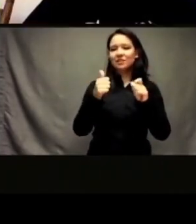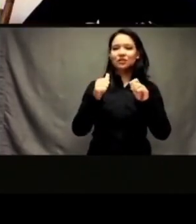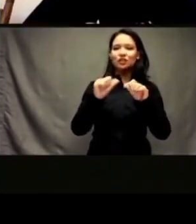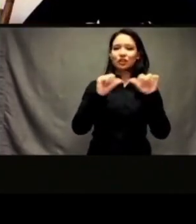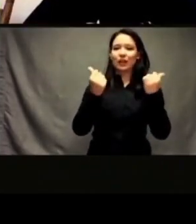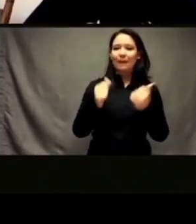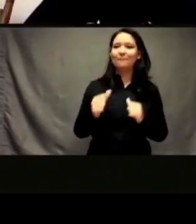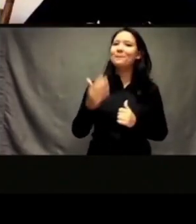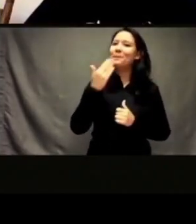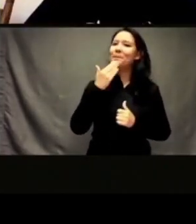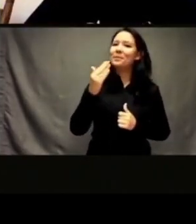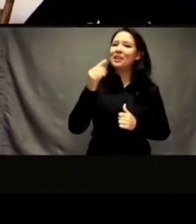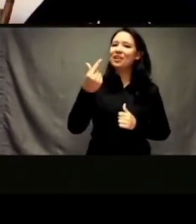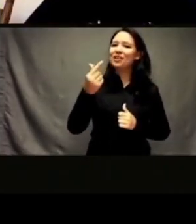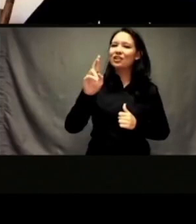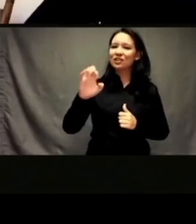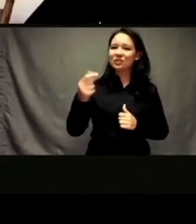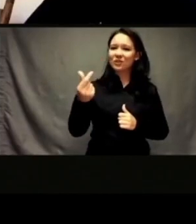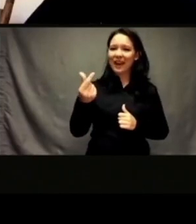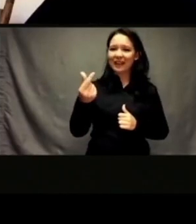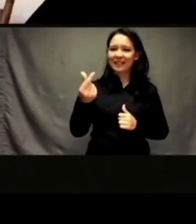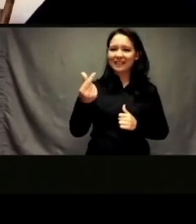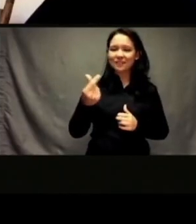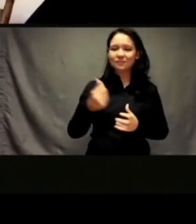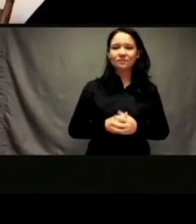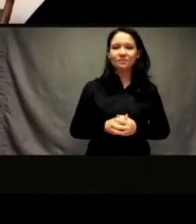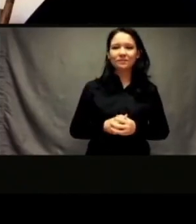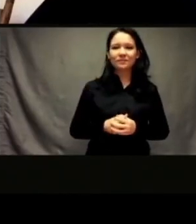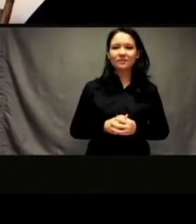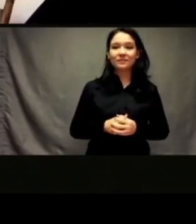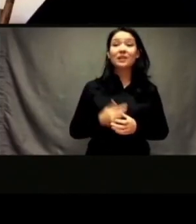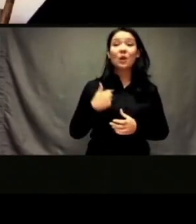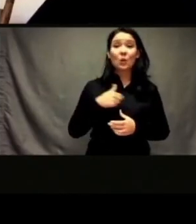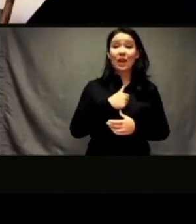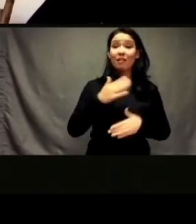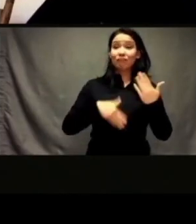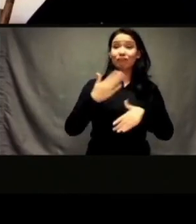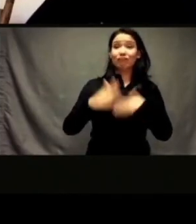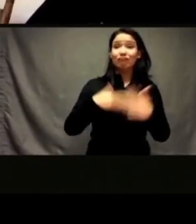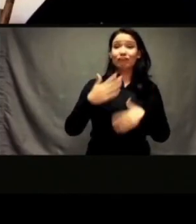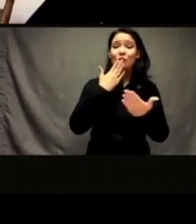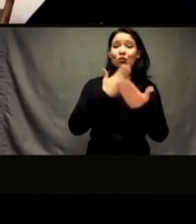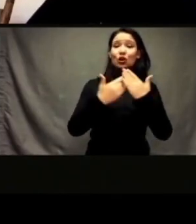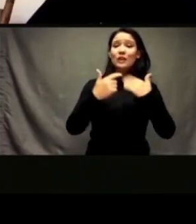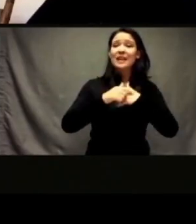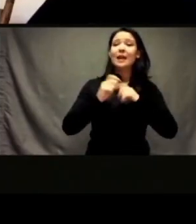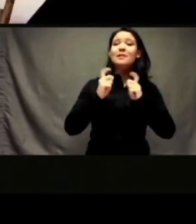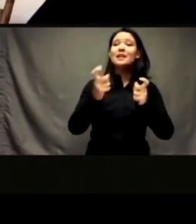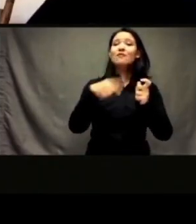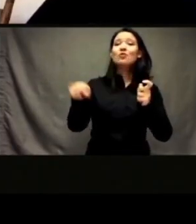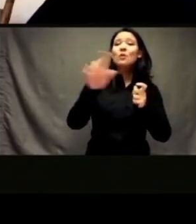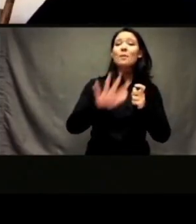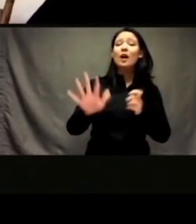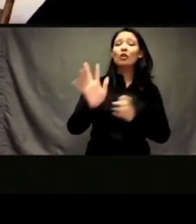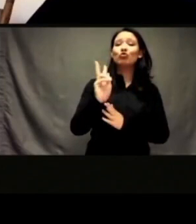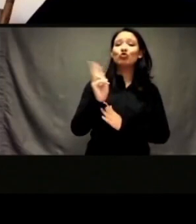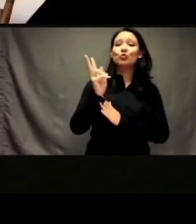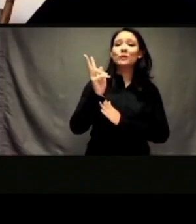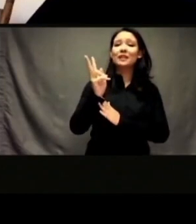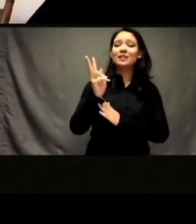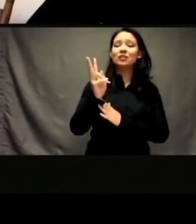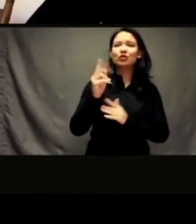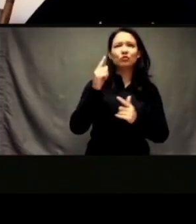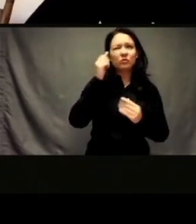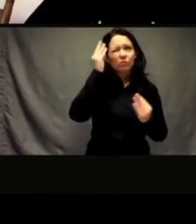Thank you so much, Greg. So we are actually making good time. So we're gonna give you about 2 minutes just to kind of